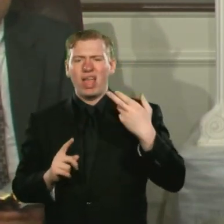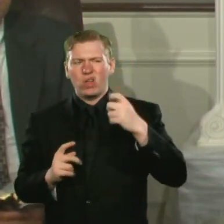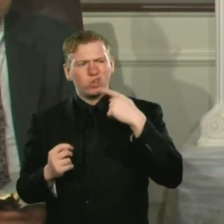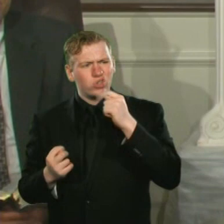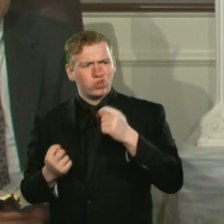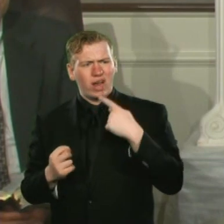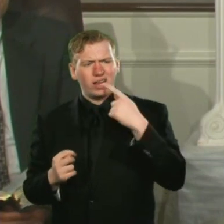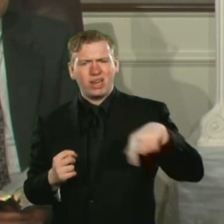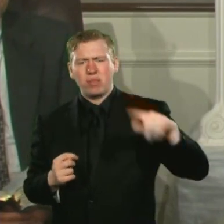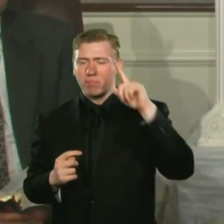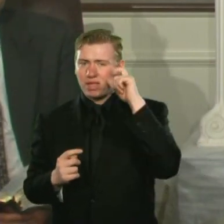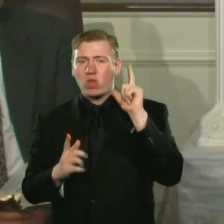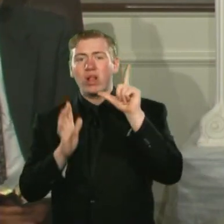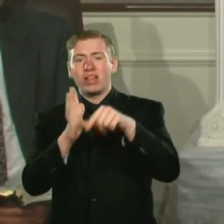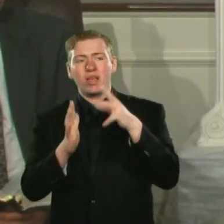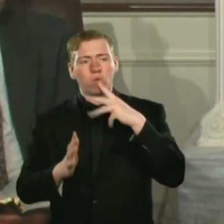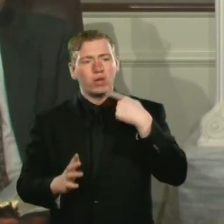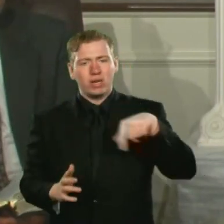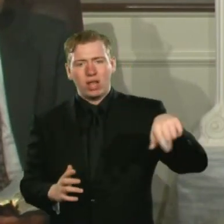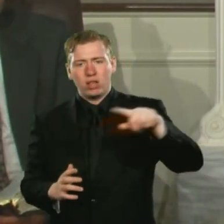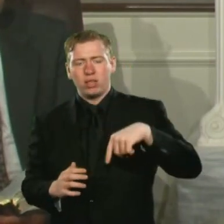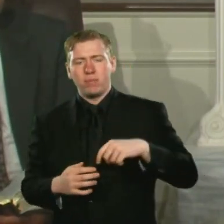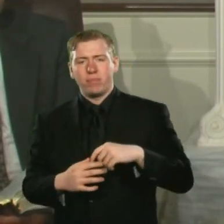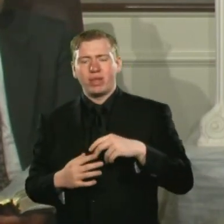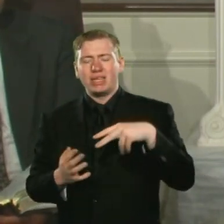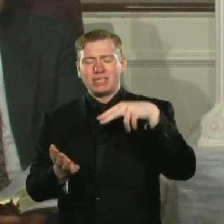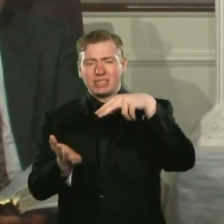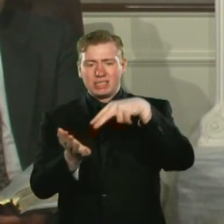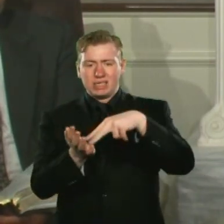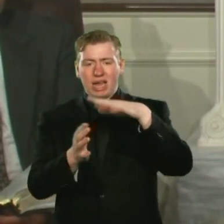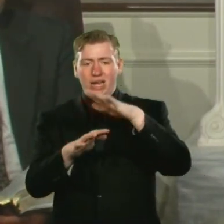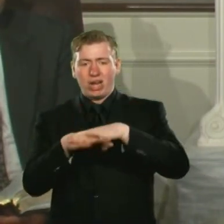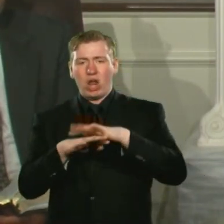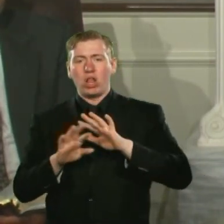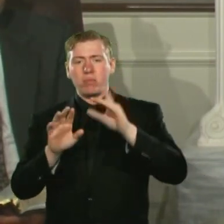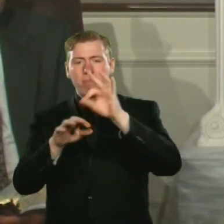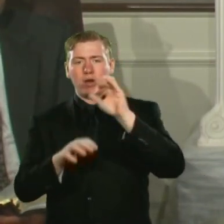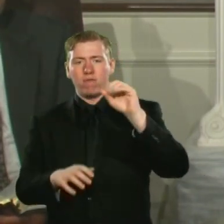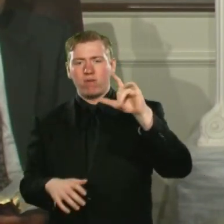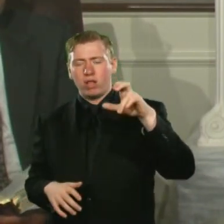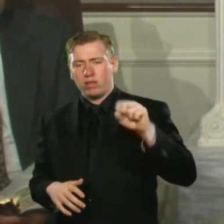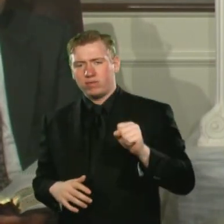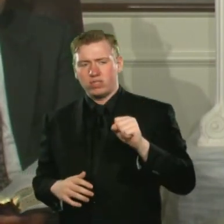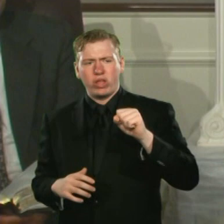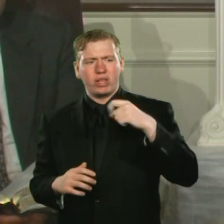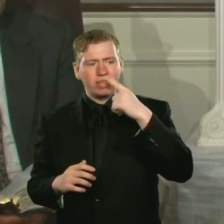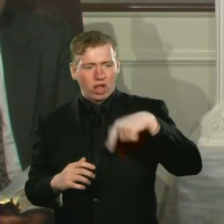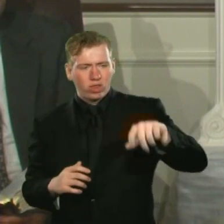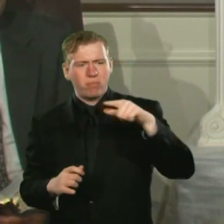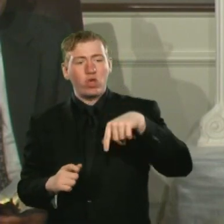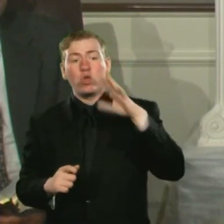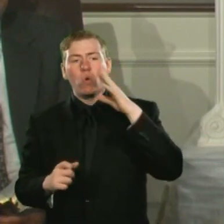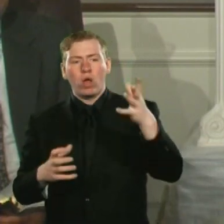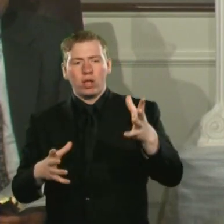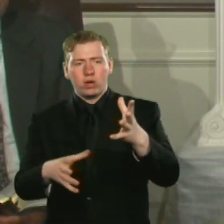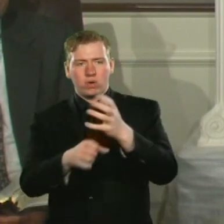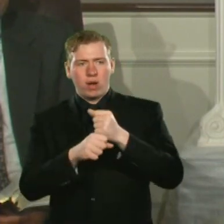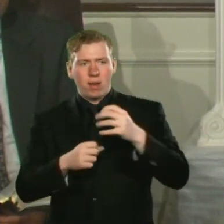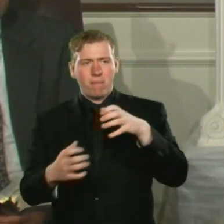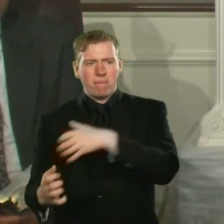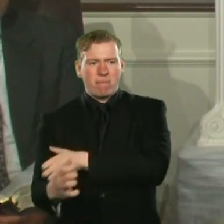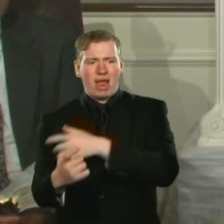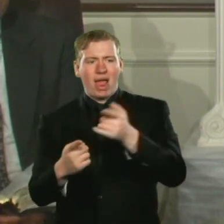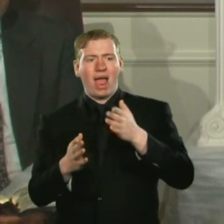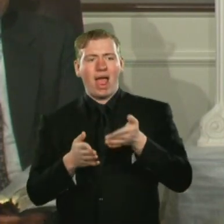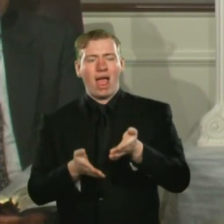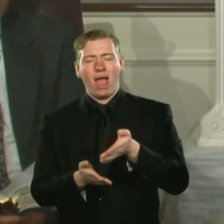Because he would later tell them, standing on the Mount Olivet, he would tell them, "But ye shall receive power after the Holy Ghost has come